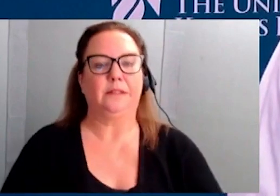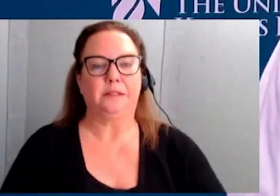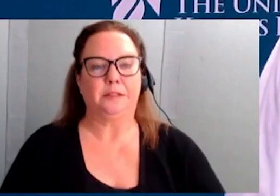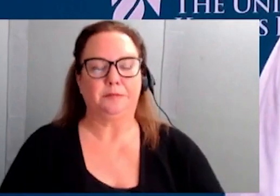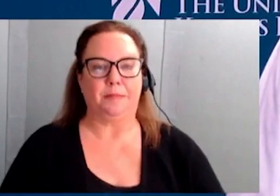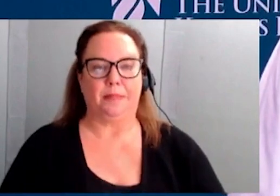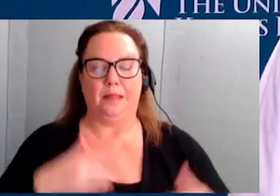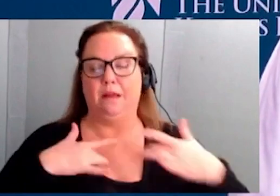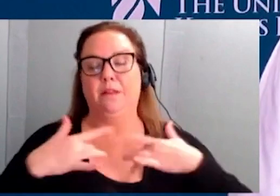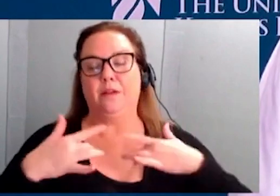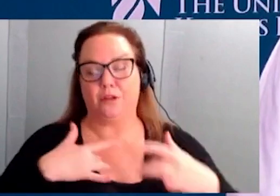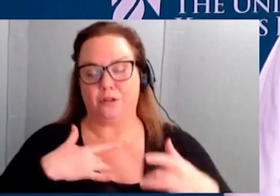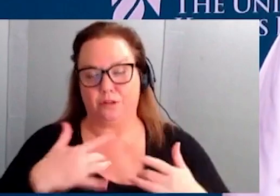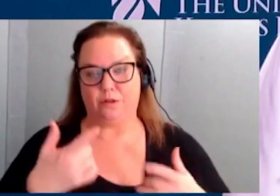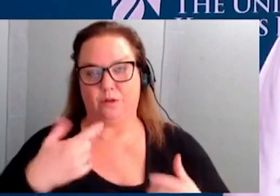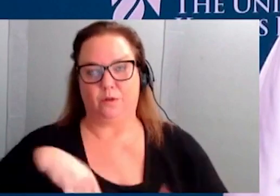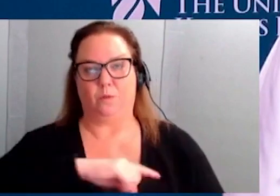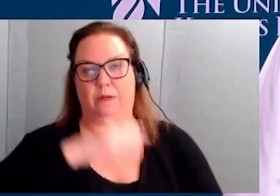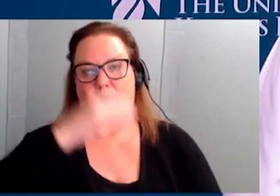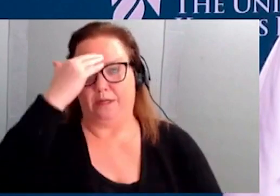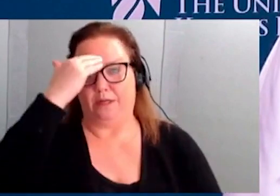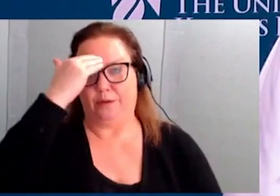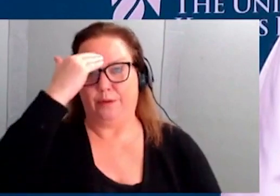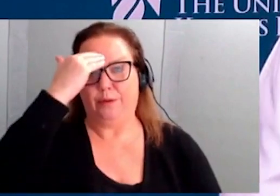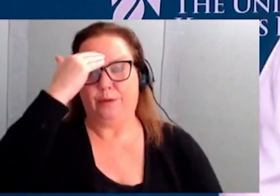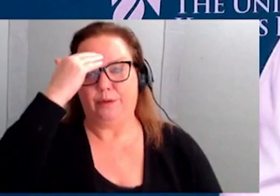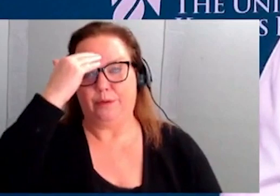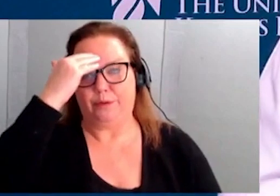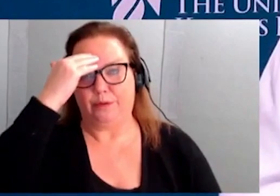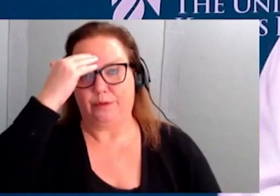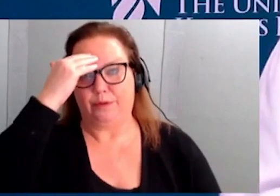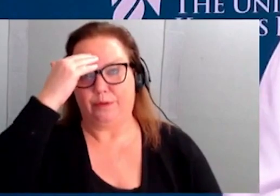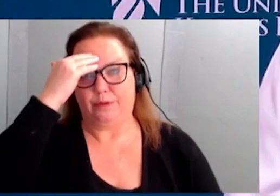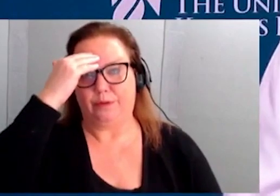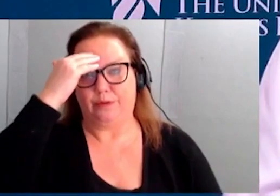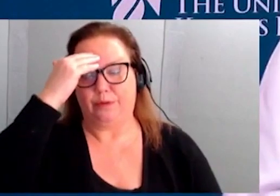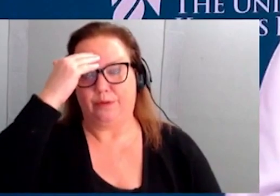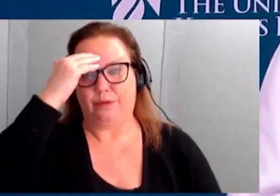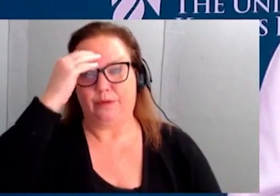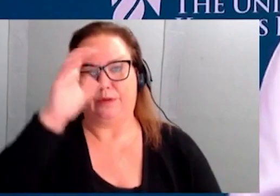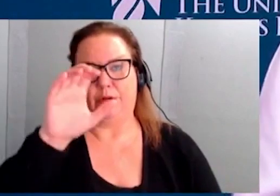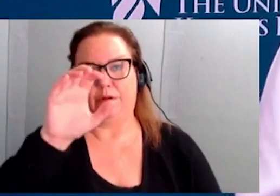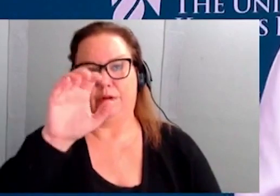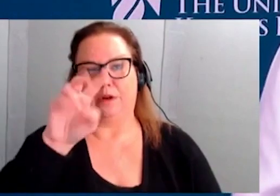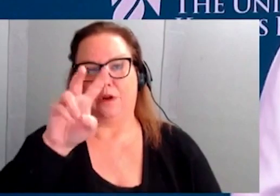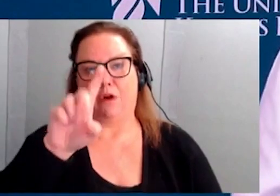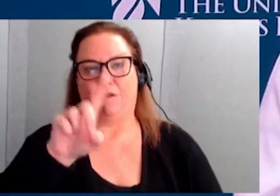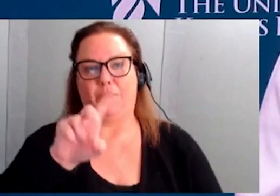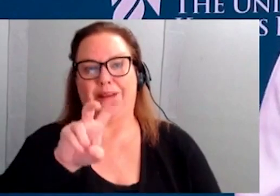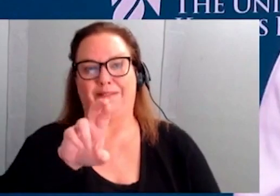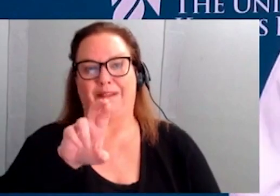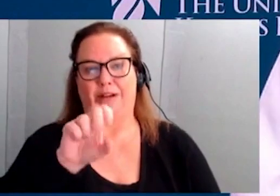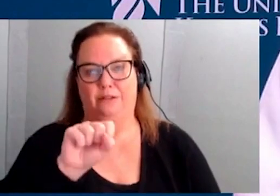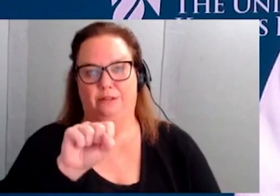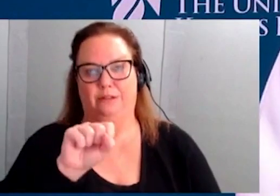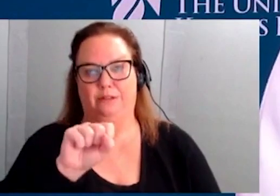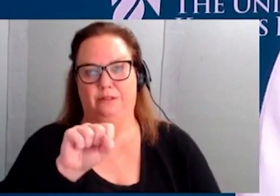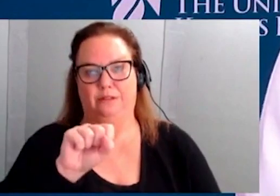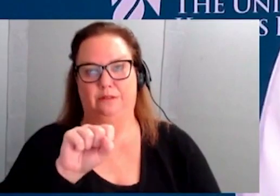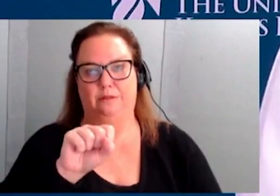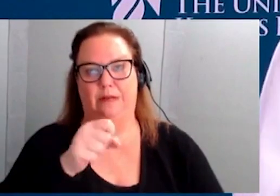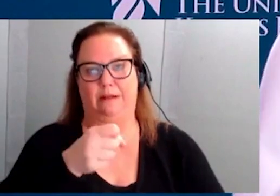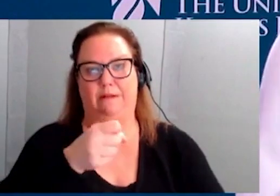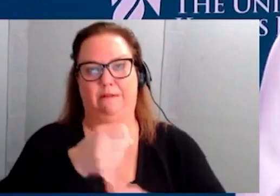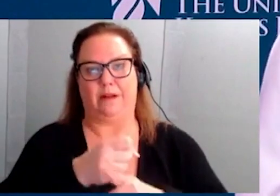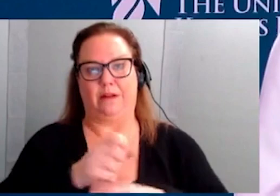there was we knew that that the COVID virus would have a tremendous effect on your